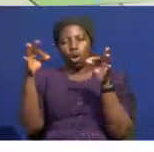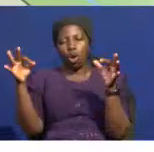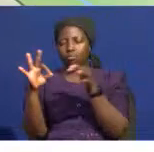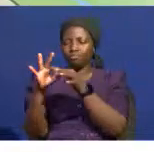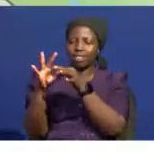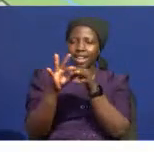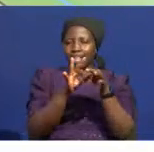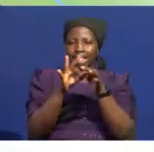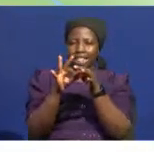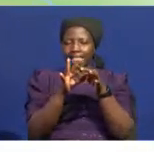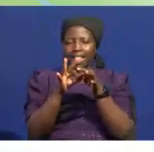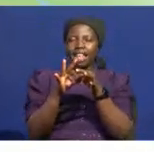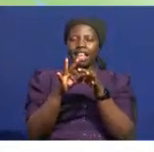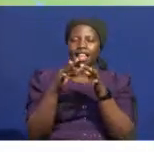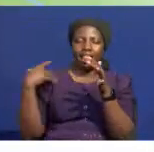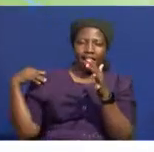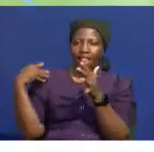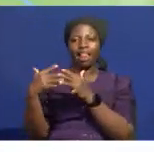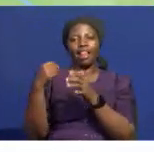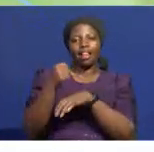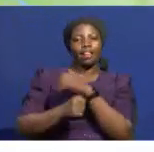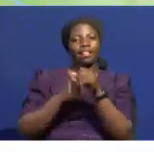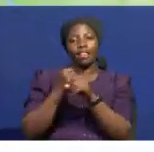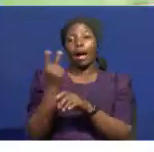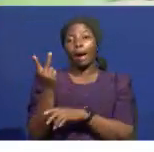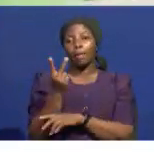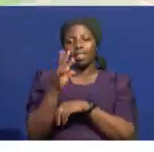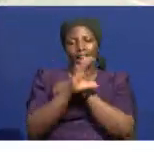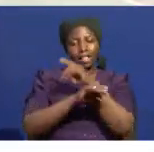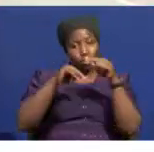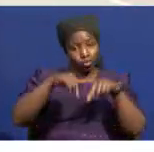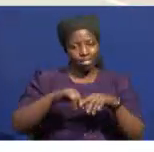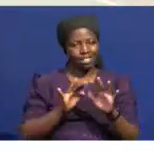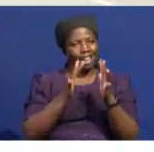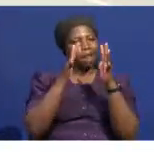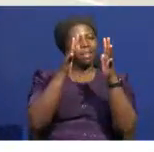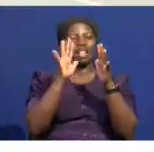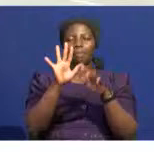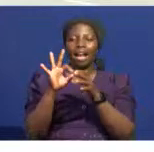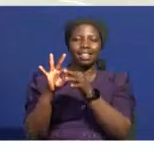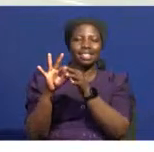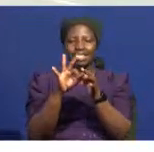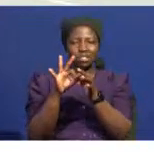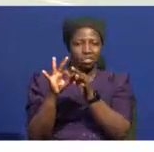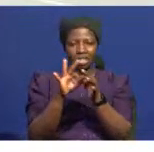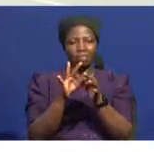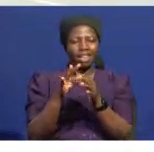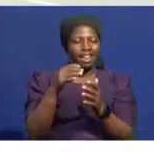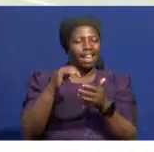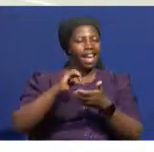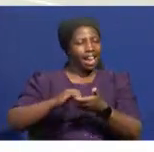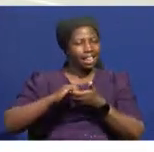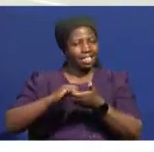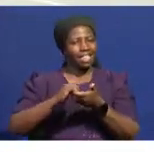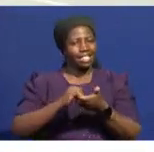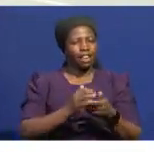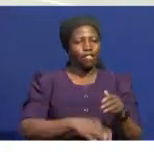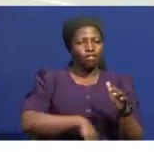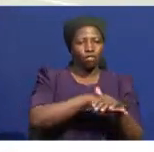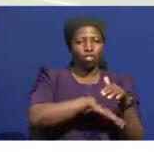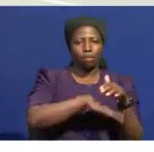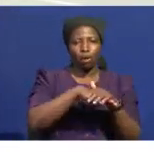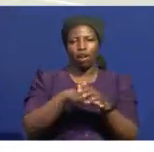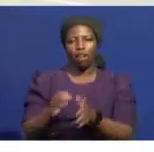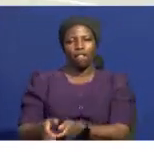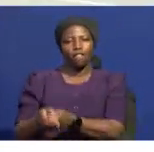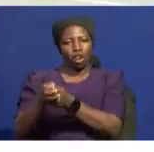years, and the two countries today celebrated their relationship on the field, engaging in football and volleyball matches. An